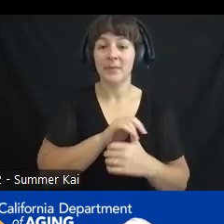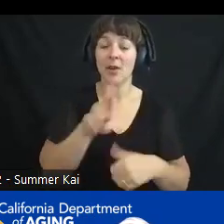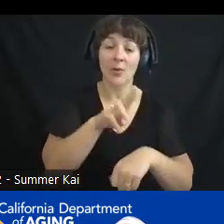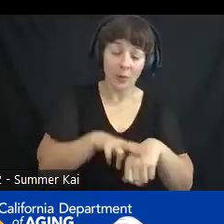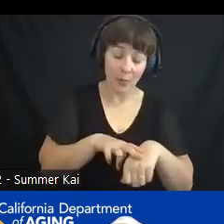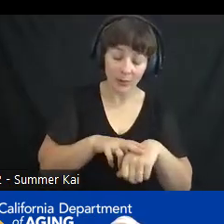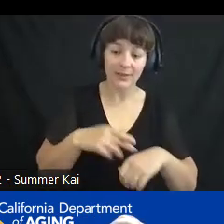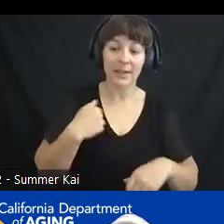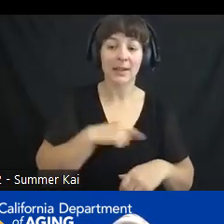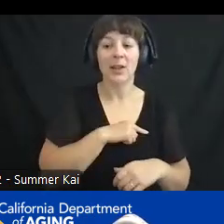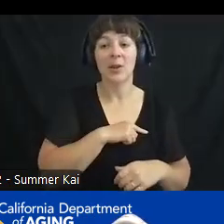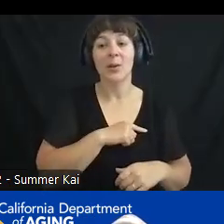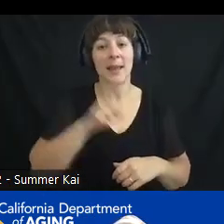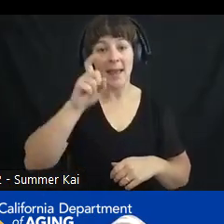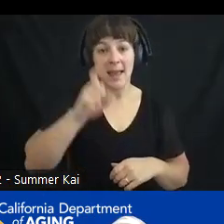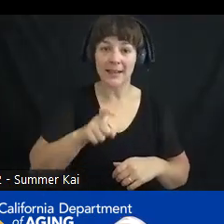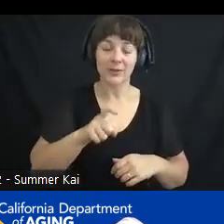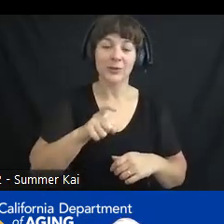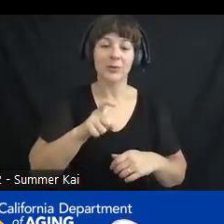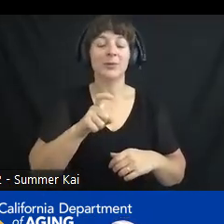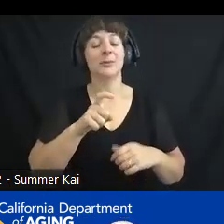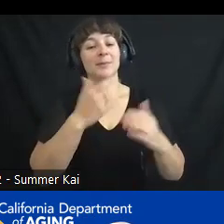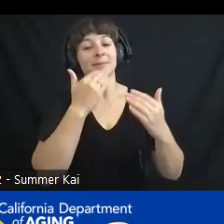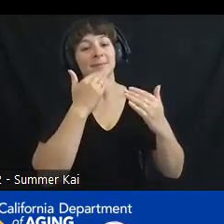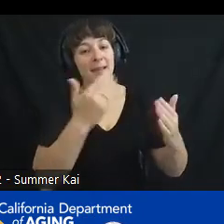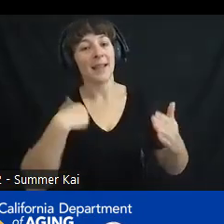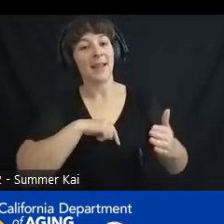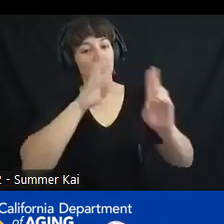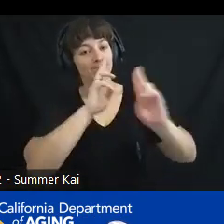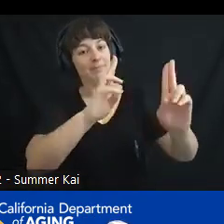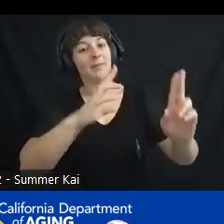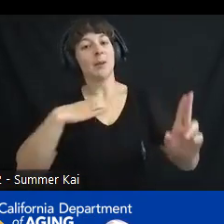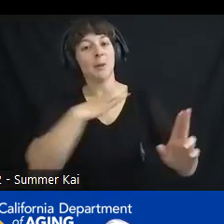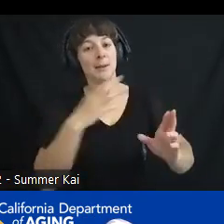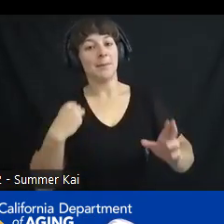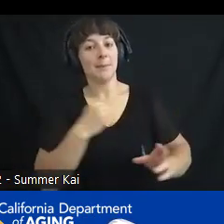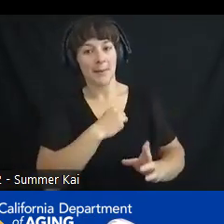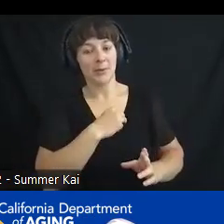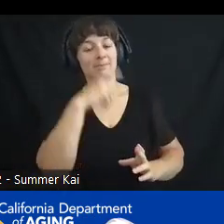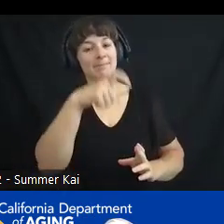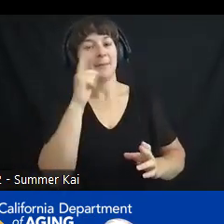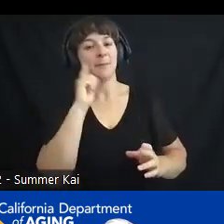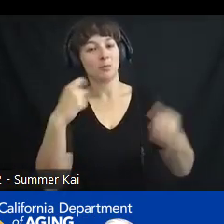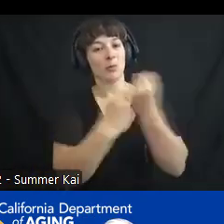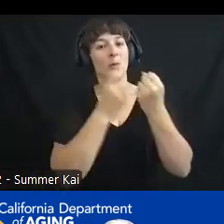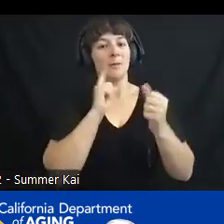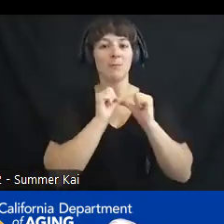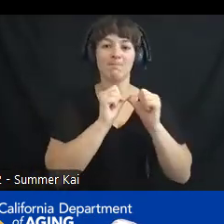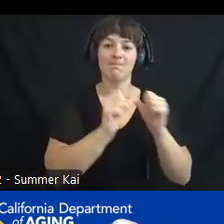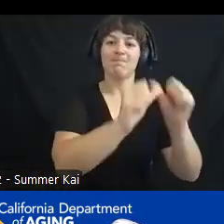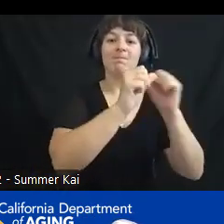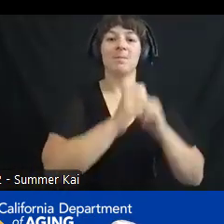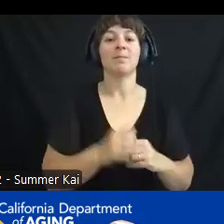fulfill the committee purpose without our esteemed committee members. So we would like to thank all of our committee